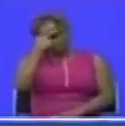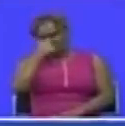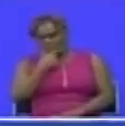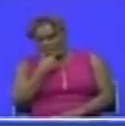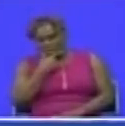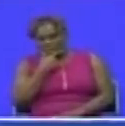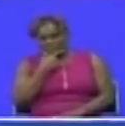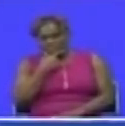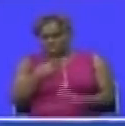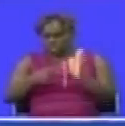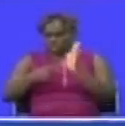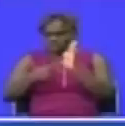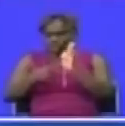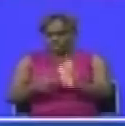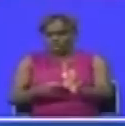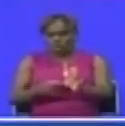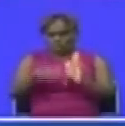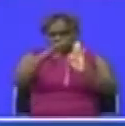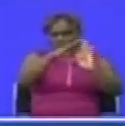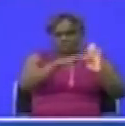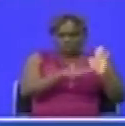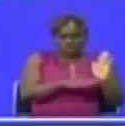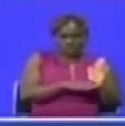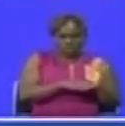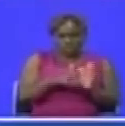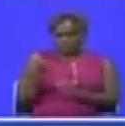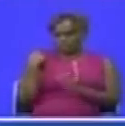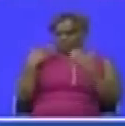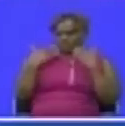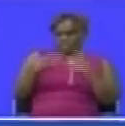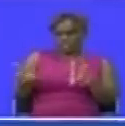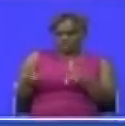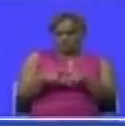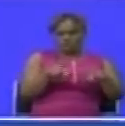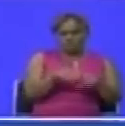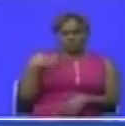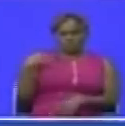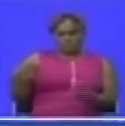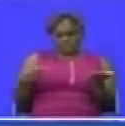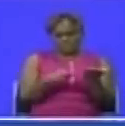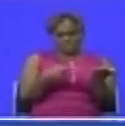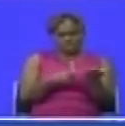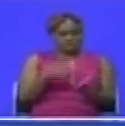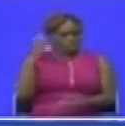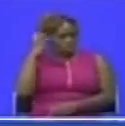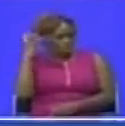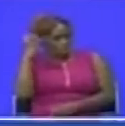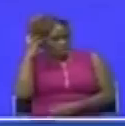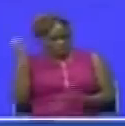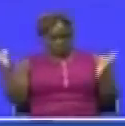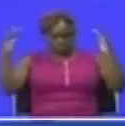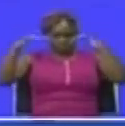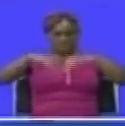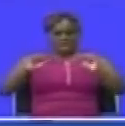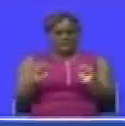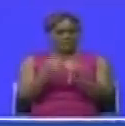found a platform to showcase this kind of program at the concluded Commonwealth Association of Technical Universities and Polytechnics Conference held